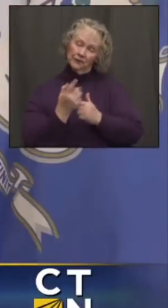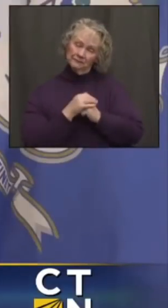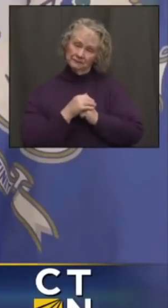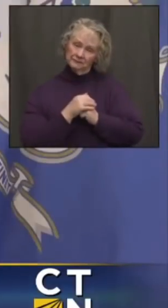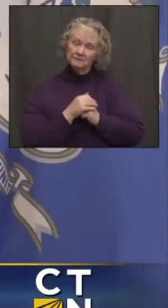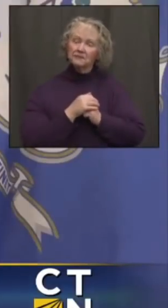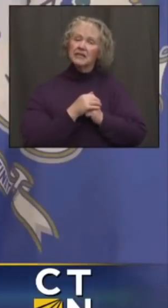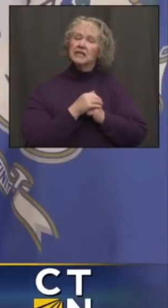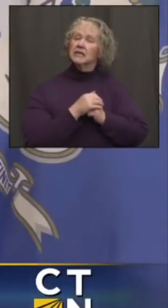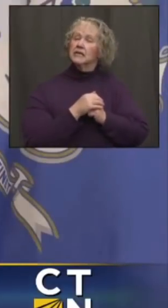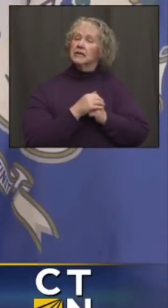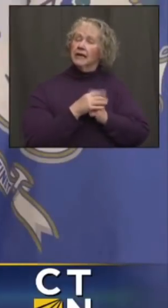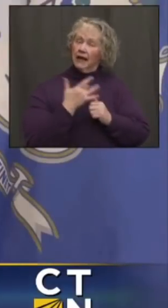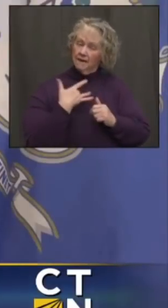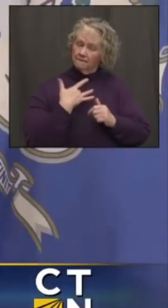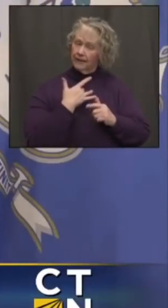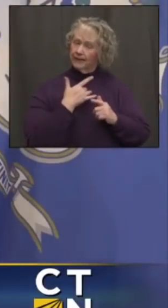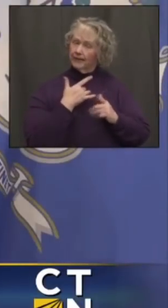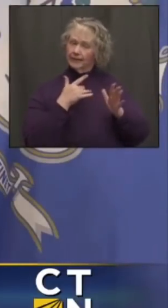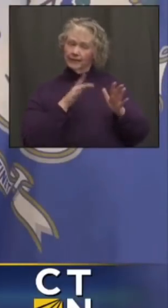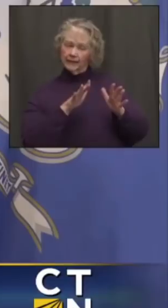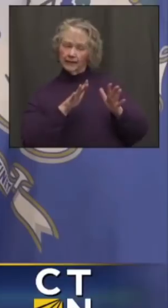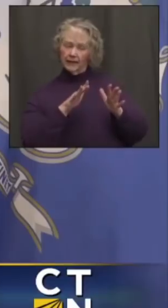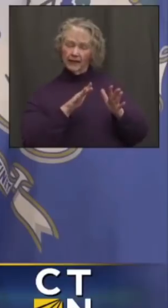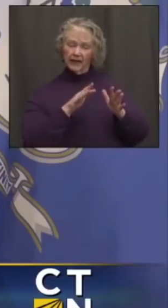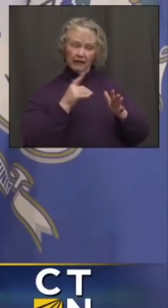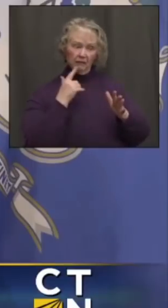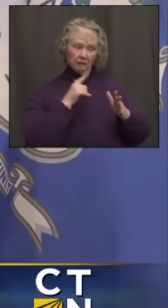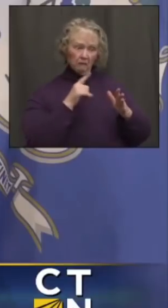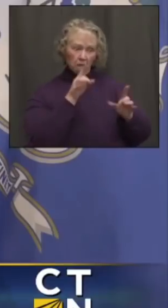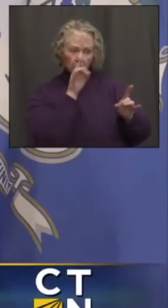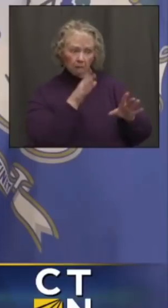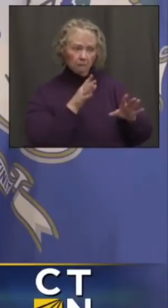lead. All right. Thank you, everyone.